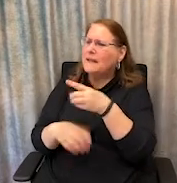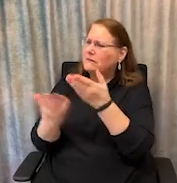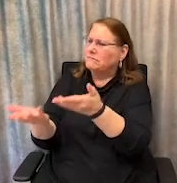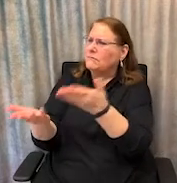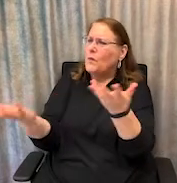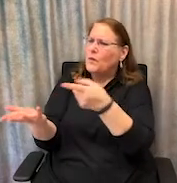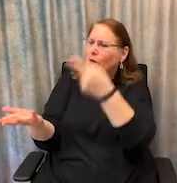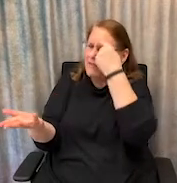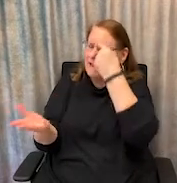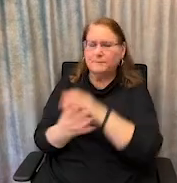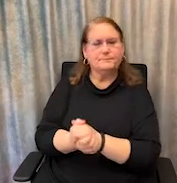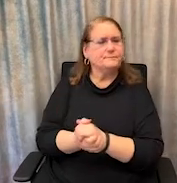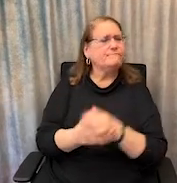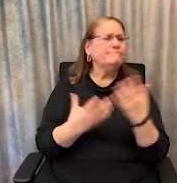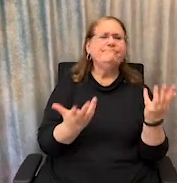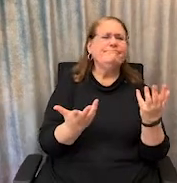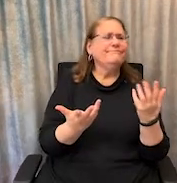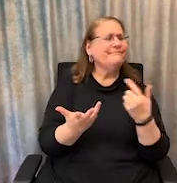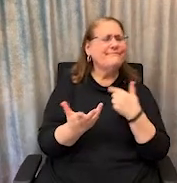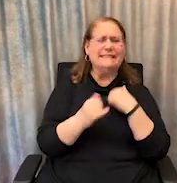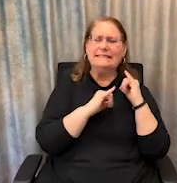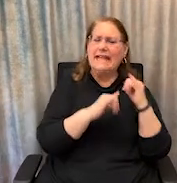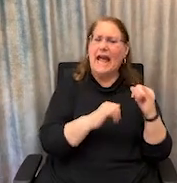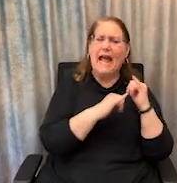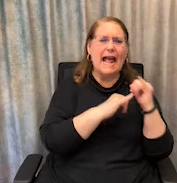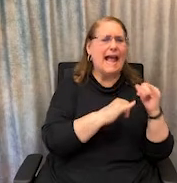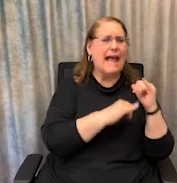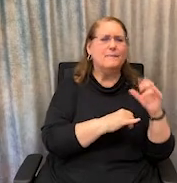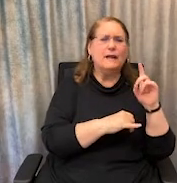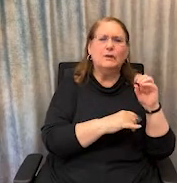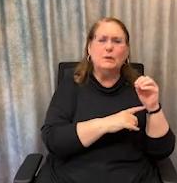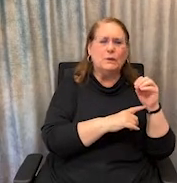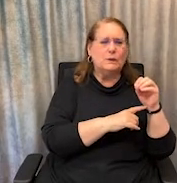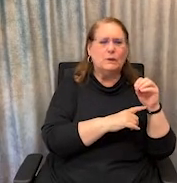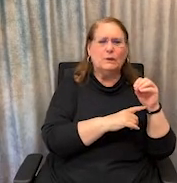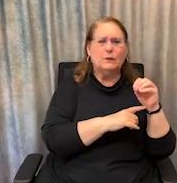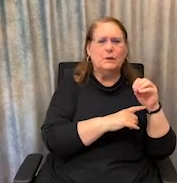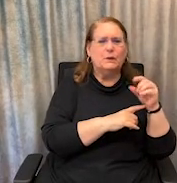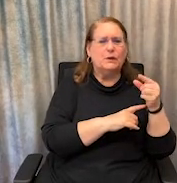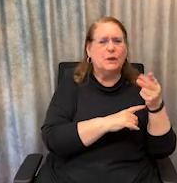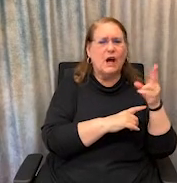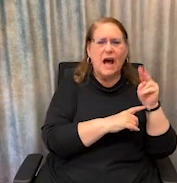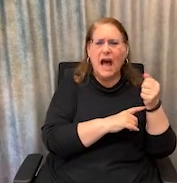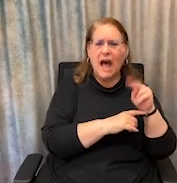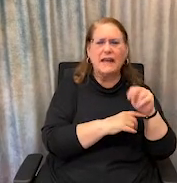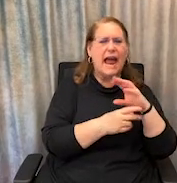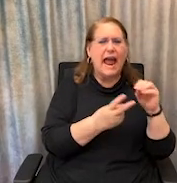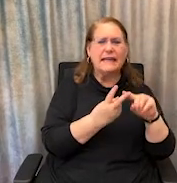think? I can just say the same things what Don and Dara says.